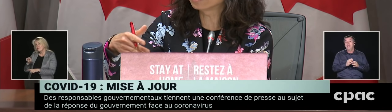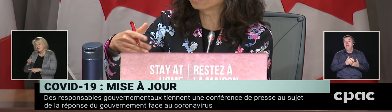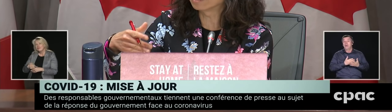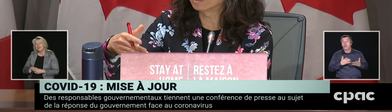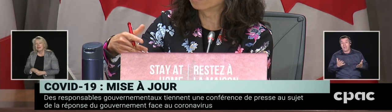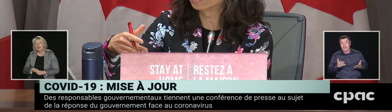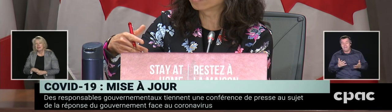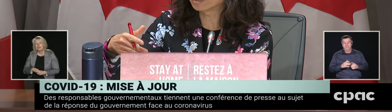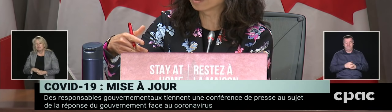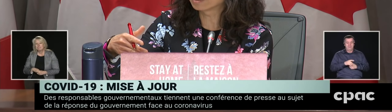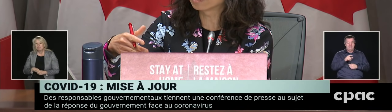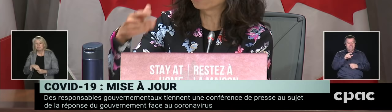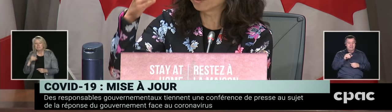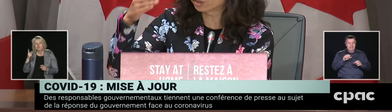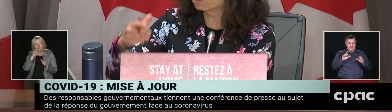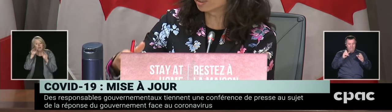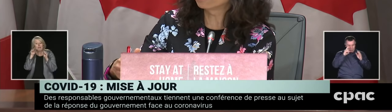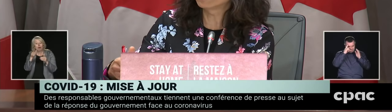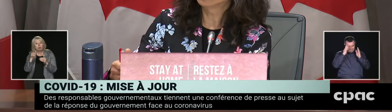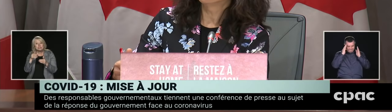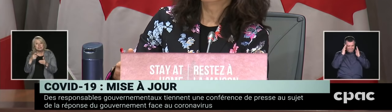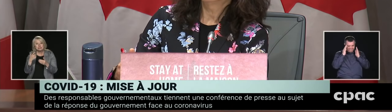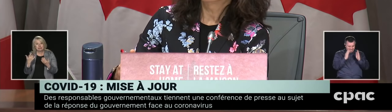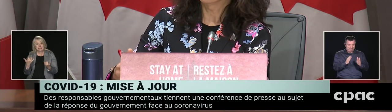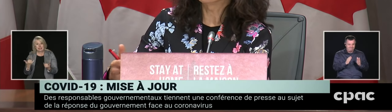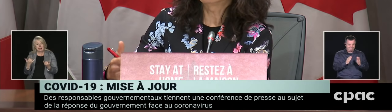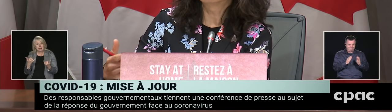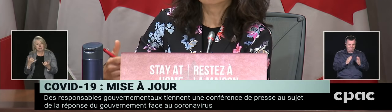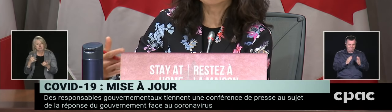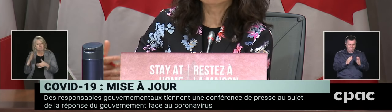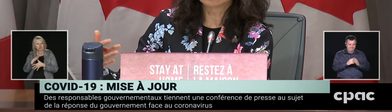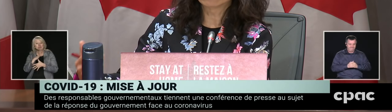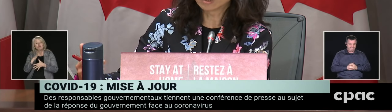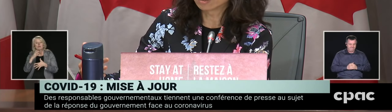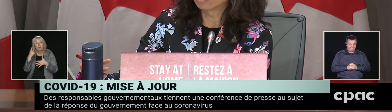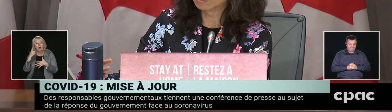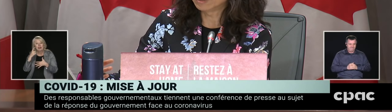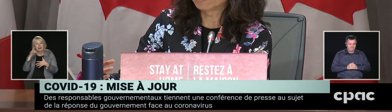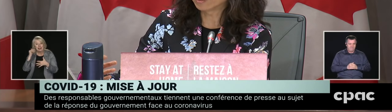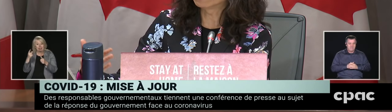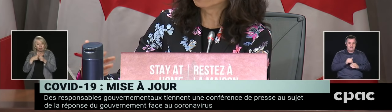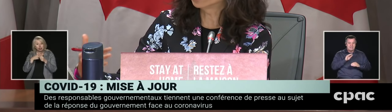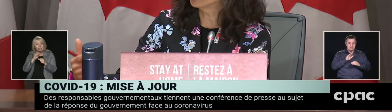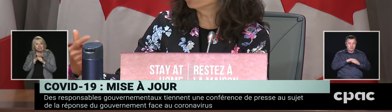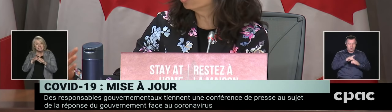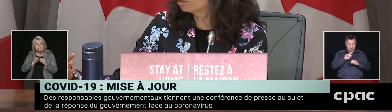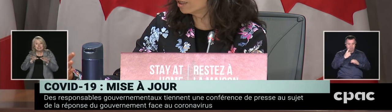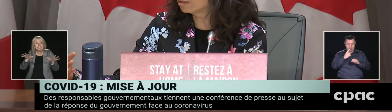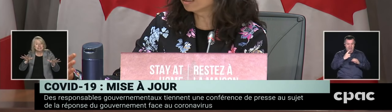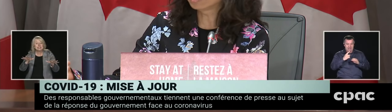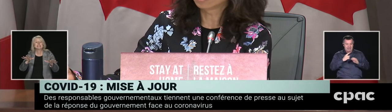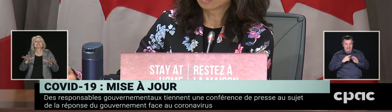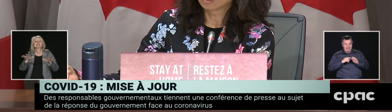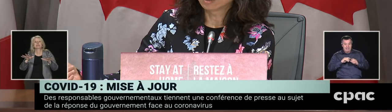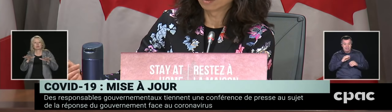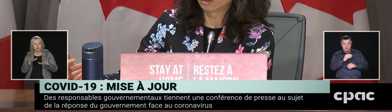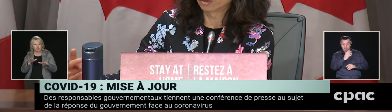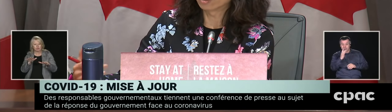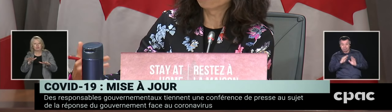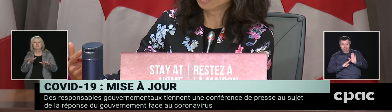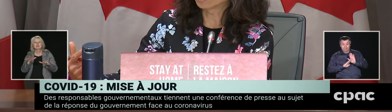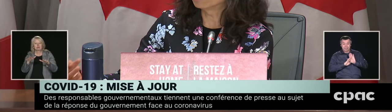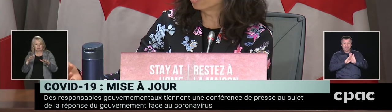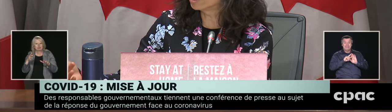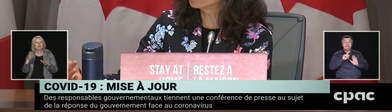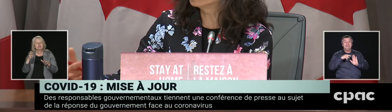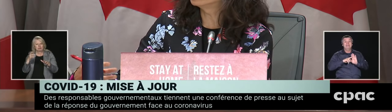eliminating this first wave. That is really, really critical, and be very, very cautious about it. All